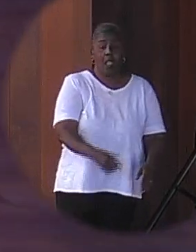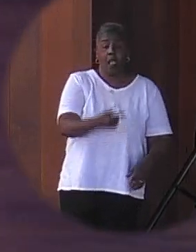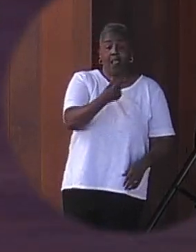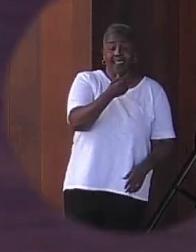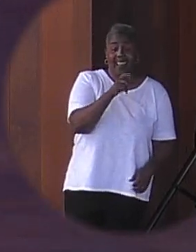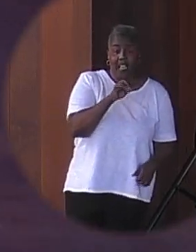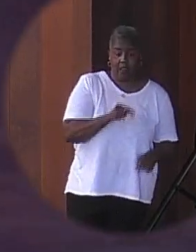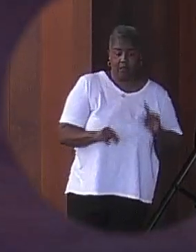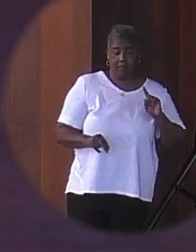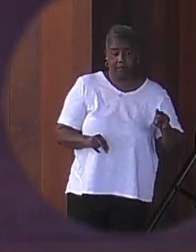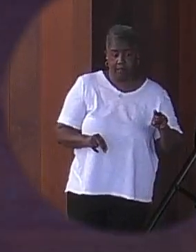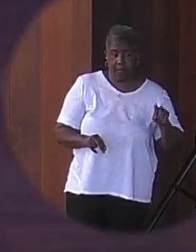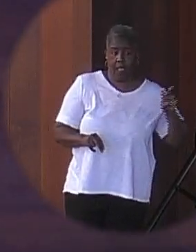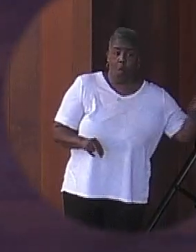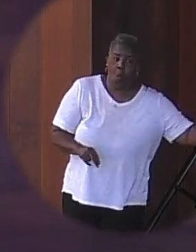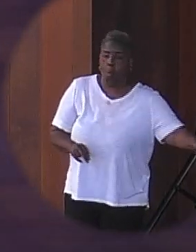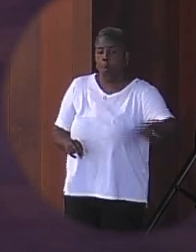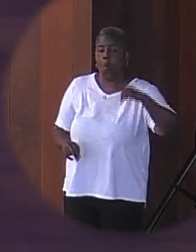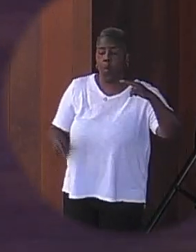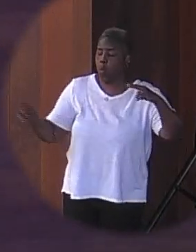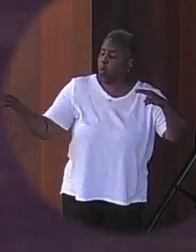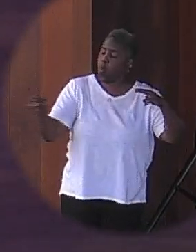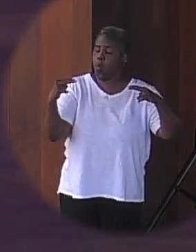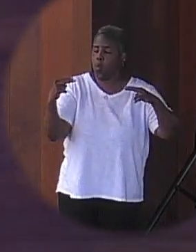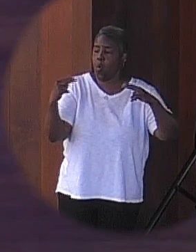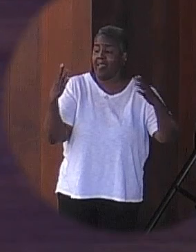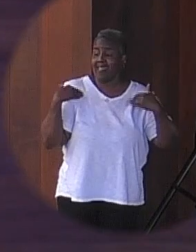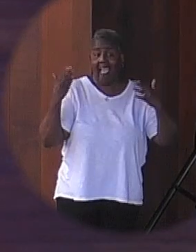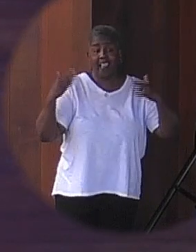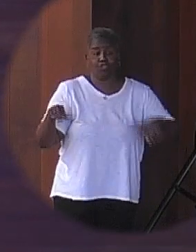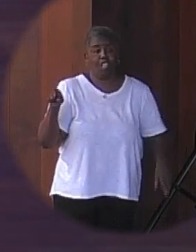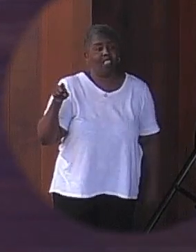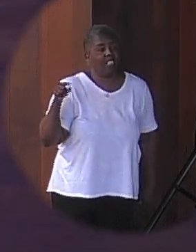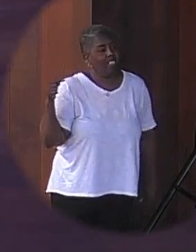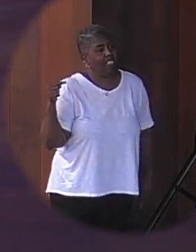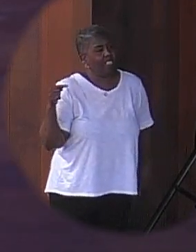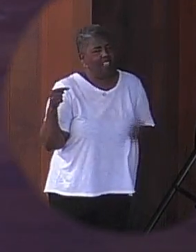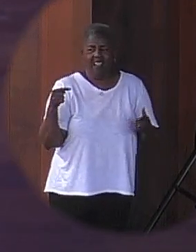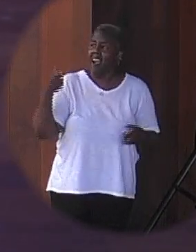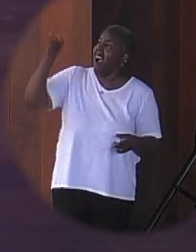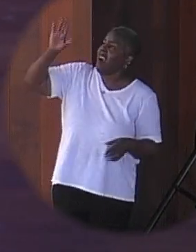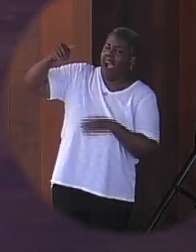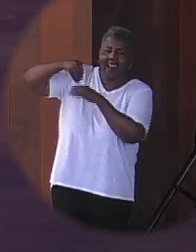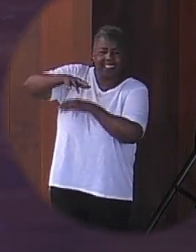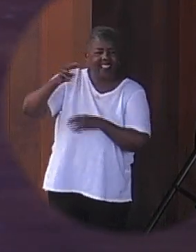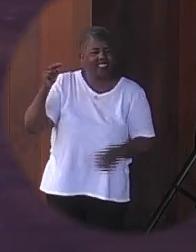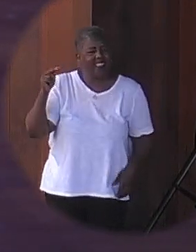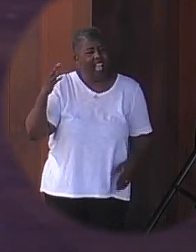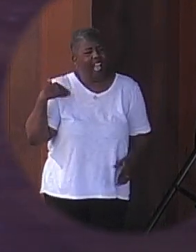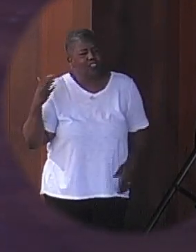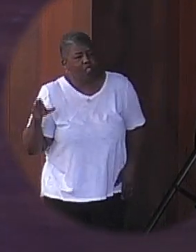Gideon looks in the eyes of the angel God has sent